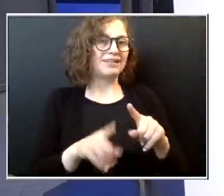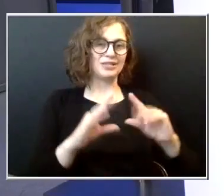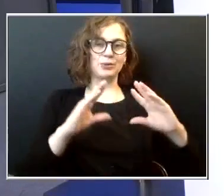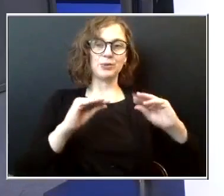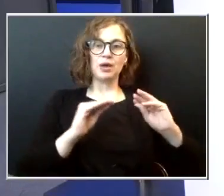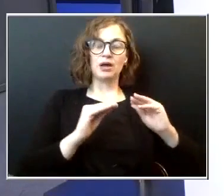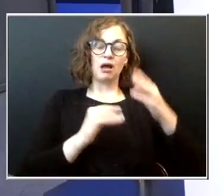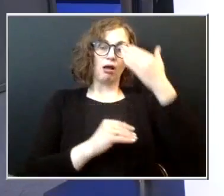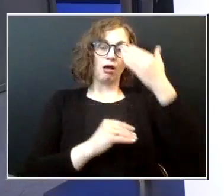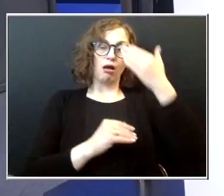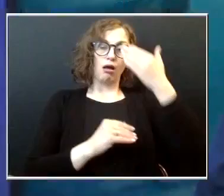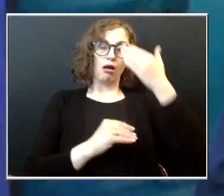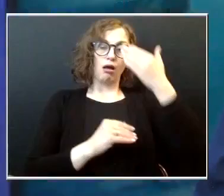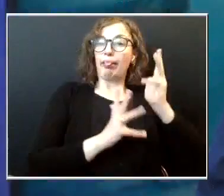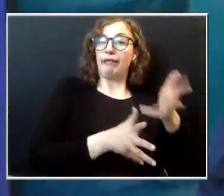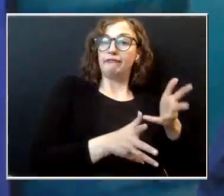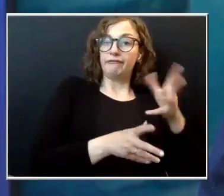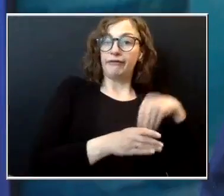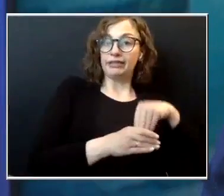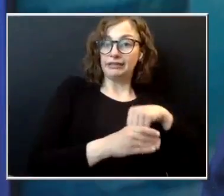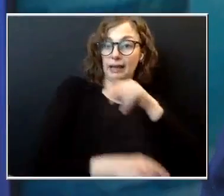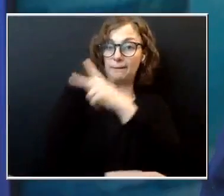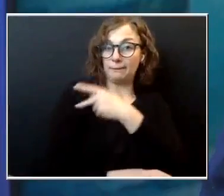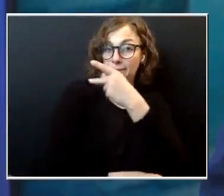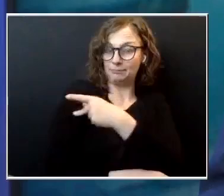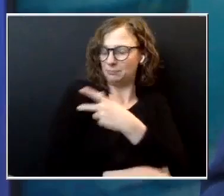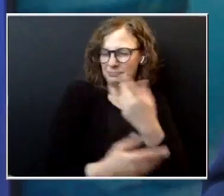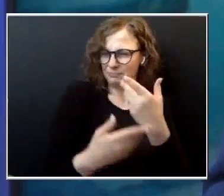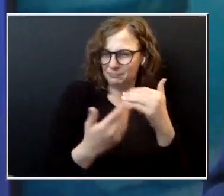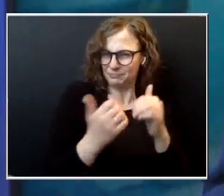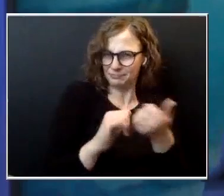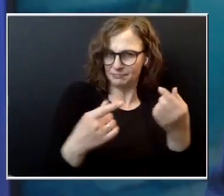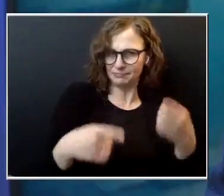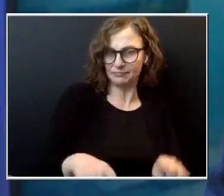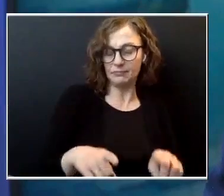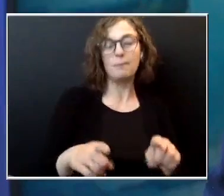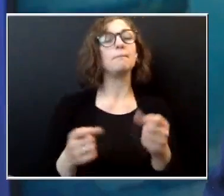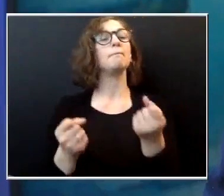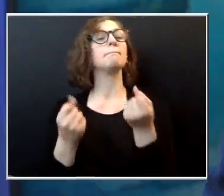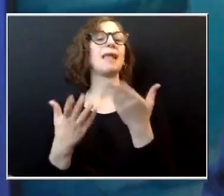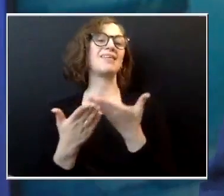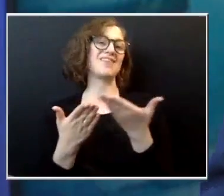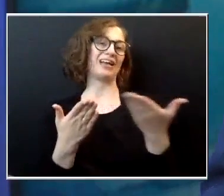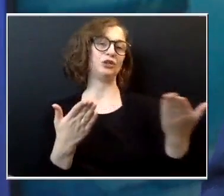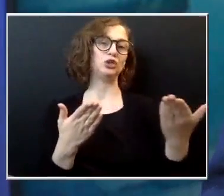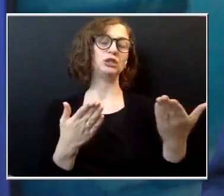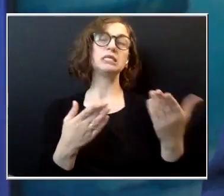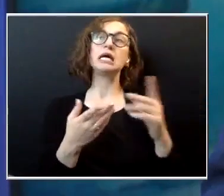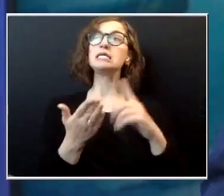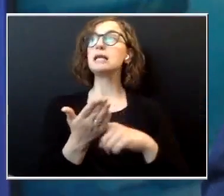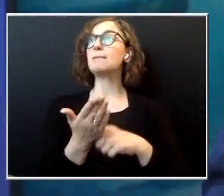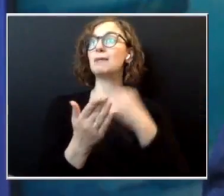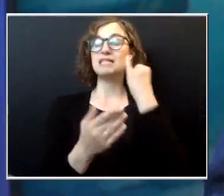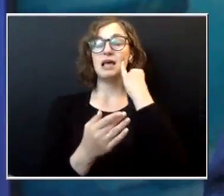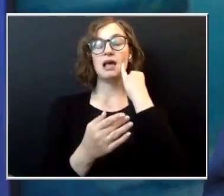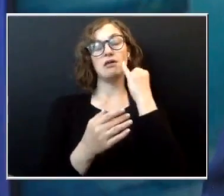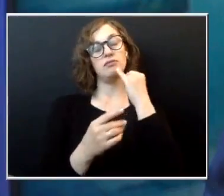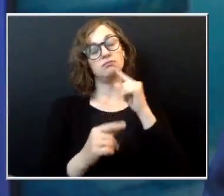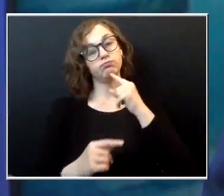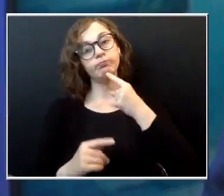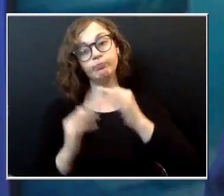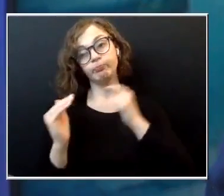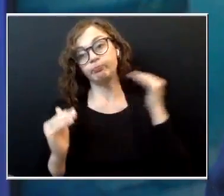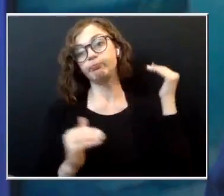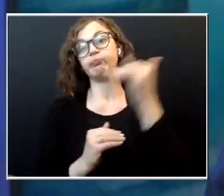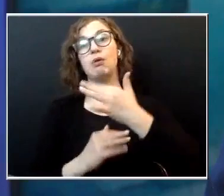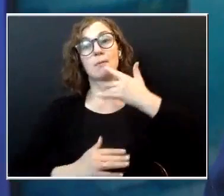of factors that come into play. So some of those risk factors have to do with excessive bleeding. You could have a procedure that's